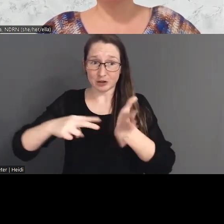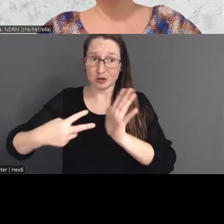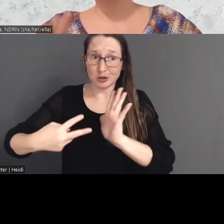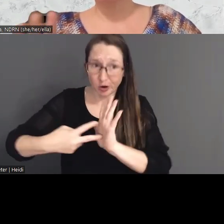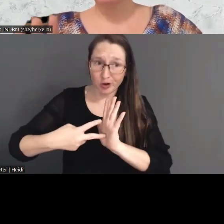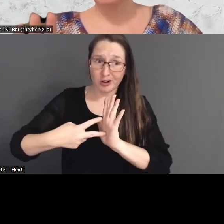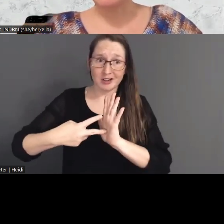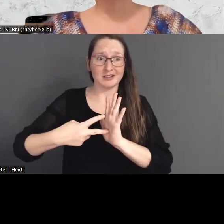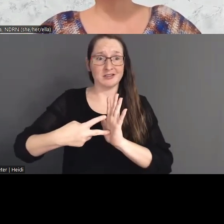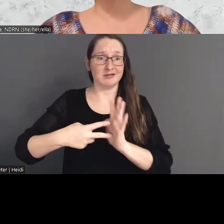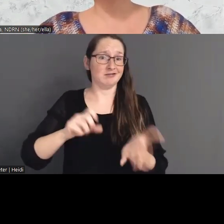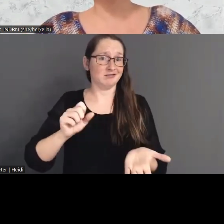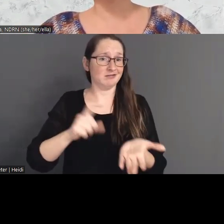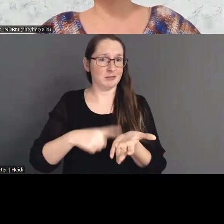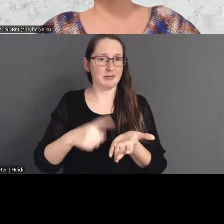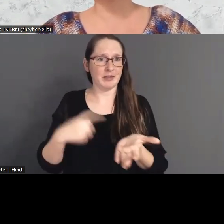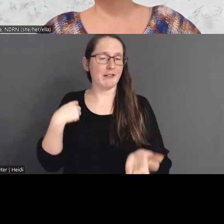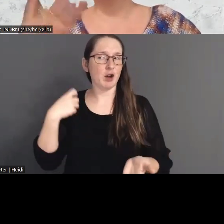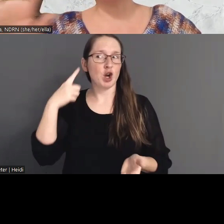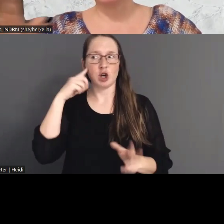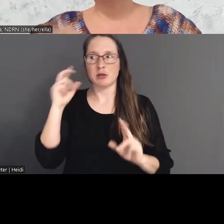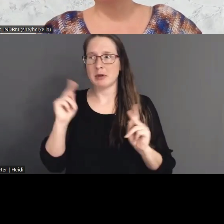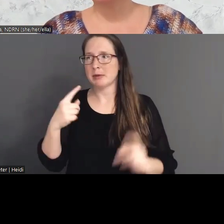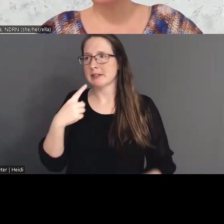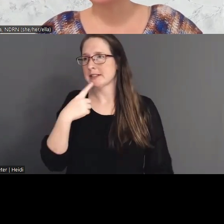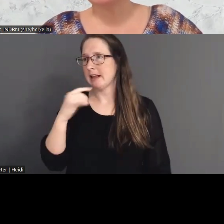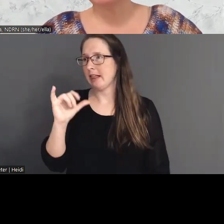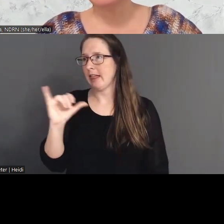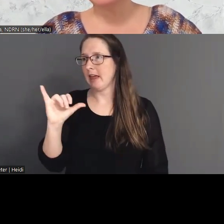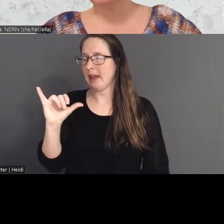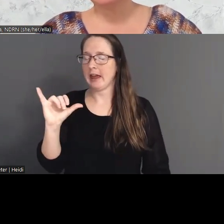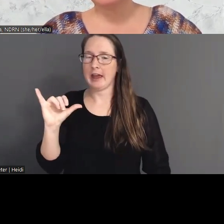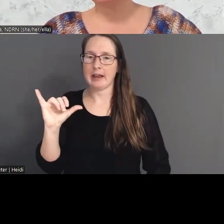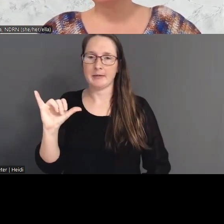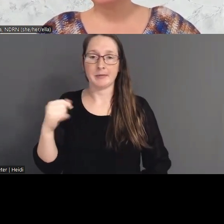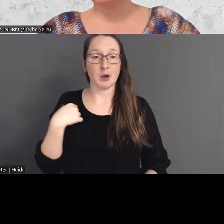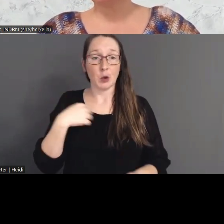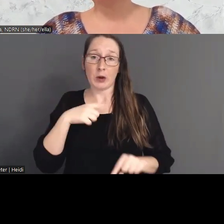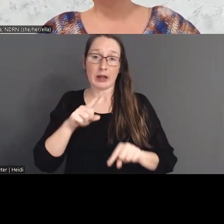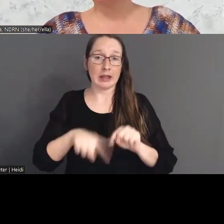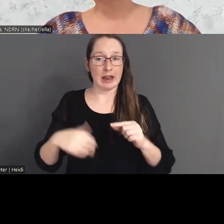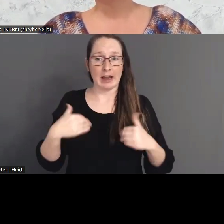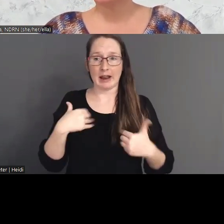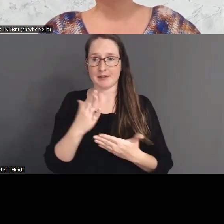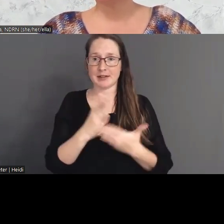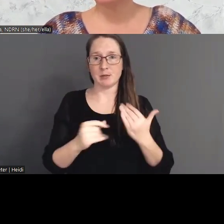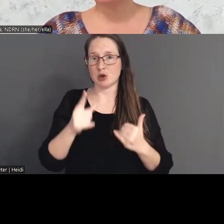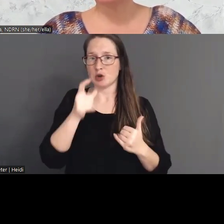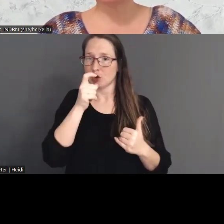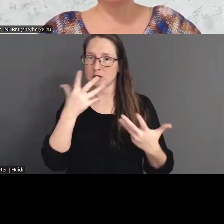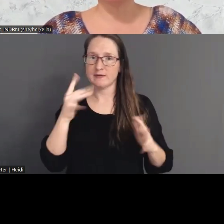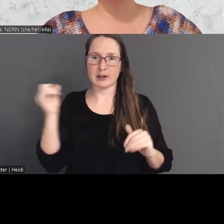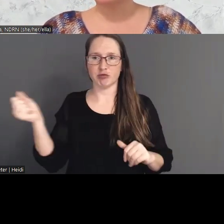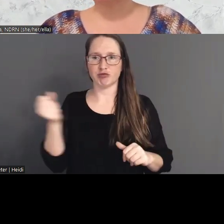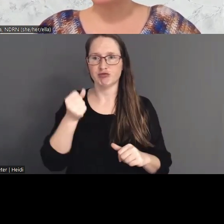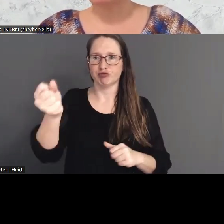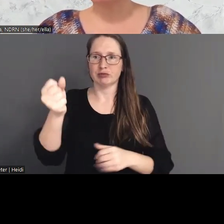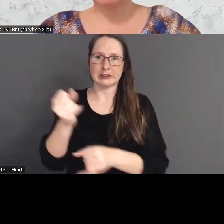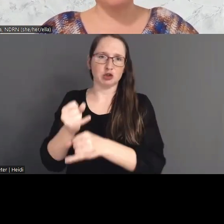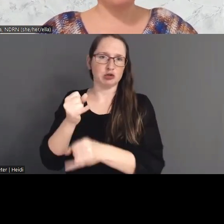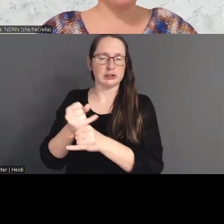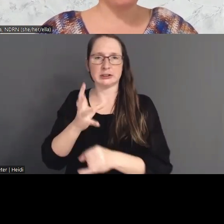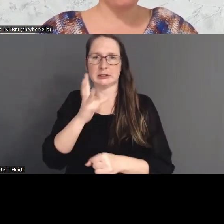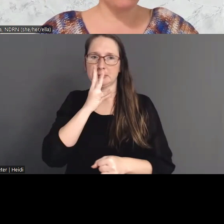I have heard people say things like, we cannot have somebody who's been institutionalized